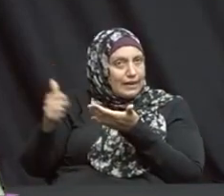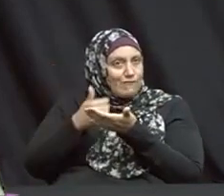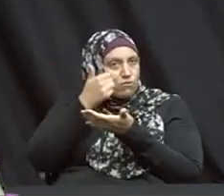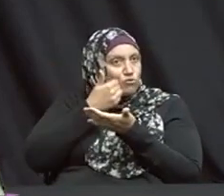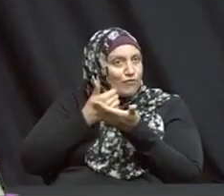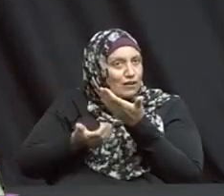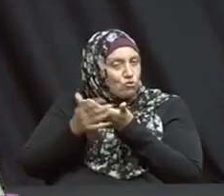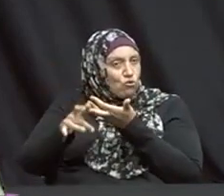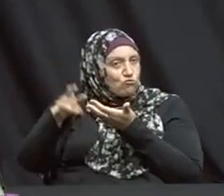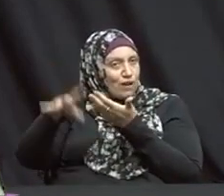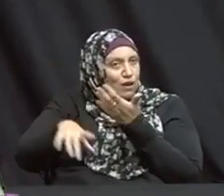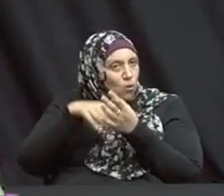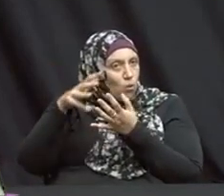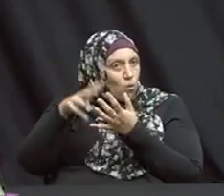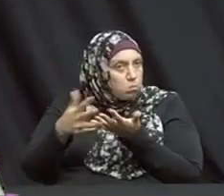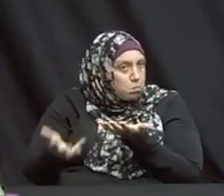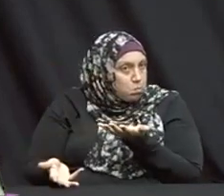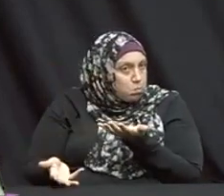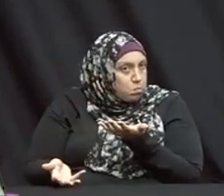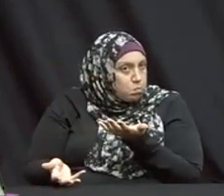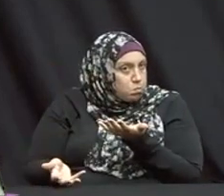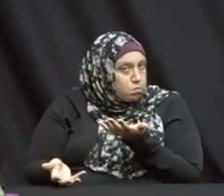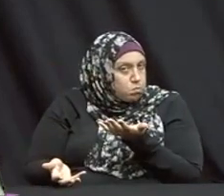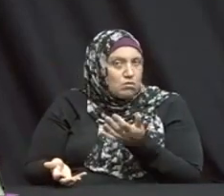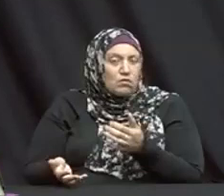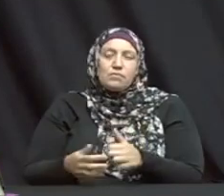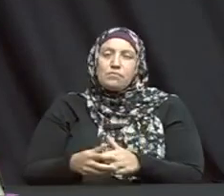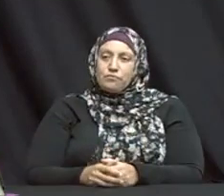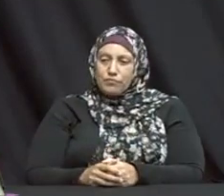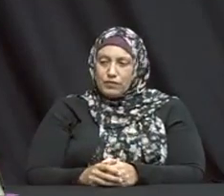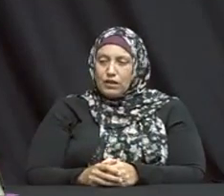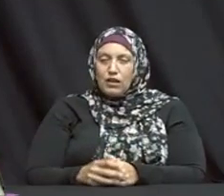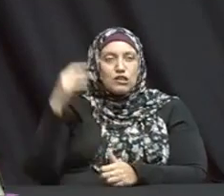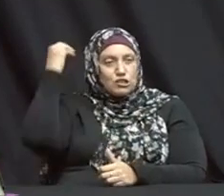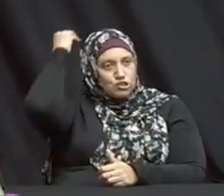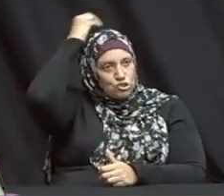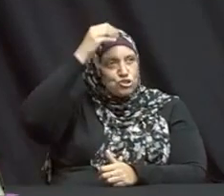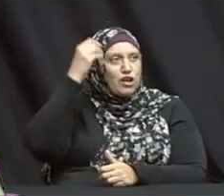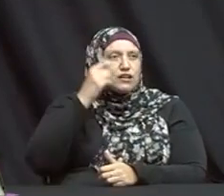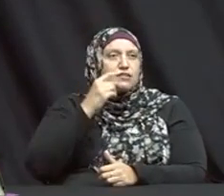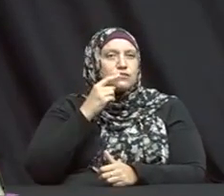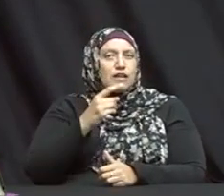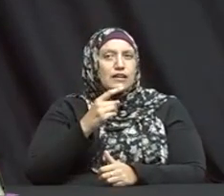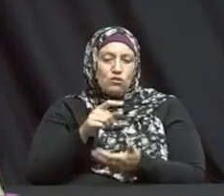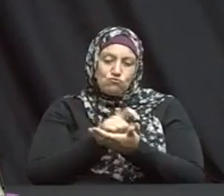I think Sheikh Mansour mentioned last week that it is recommended but not necessary to have witnesses to a written